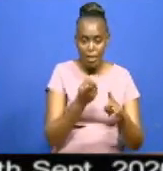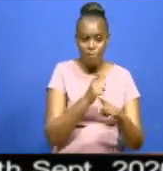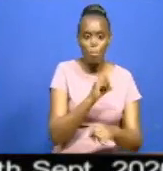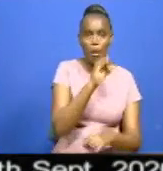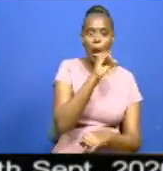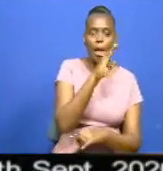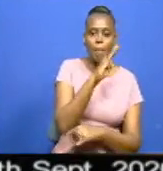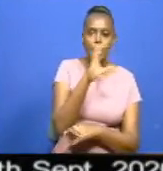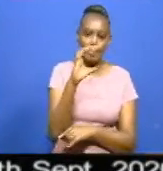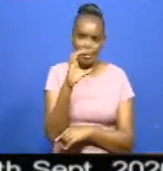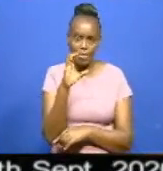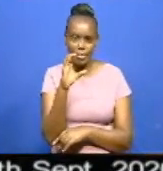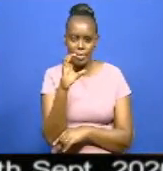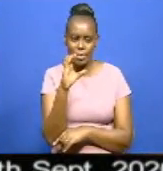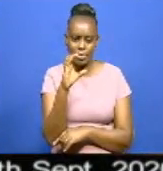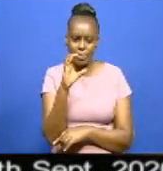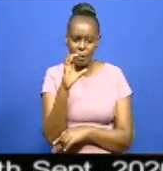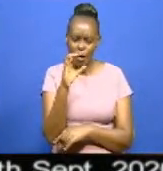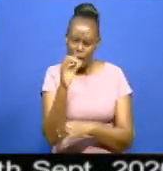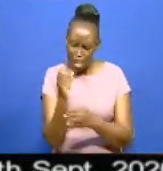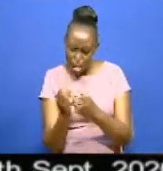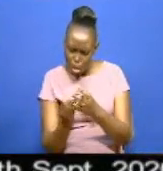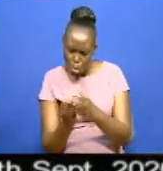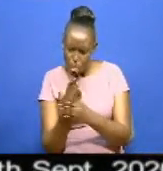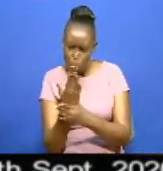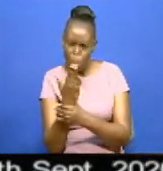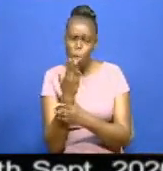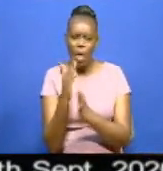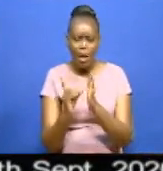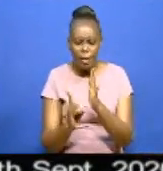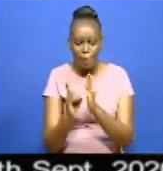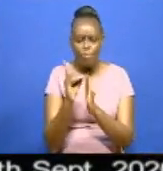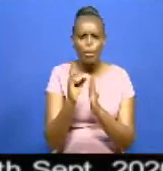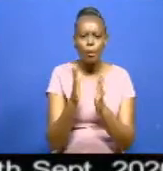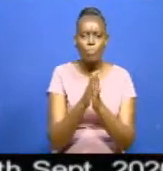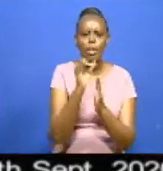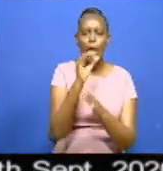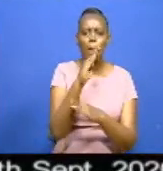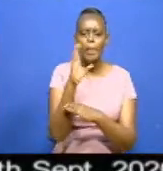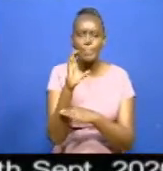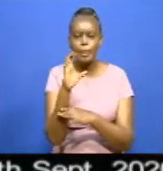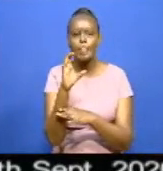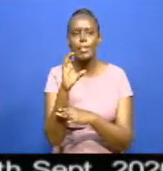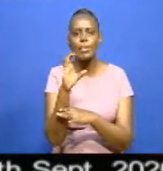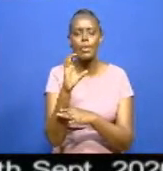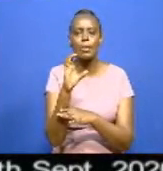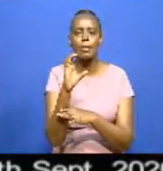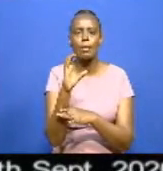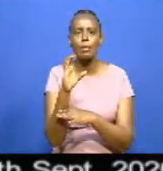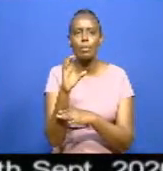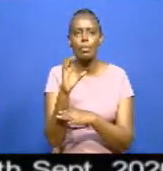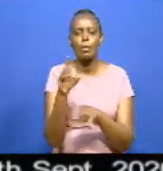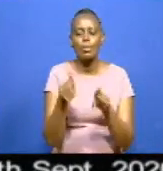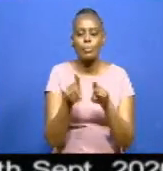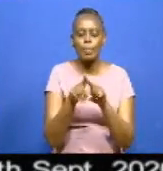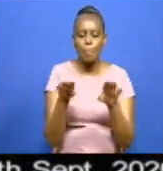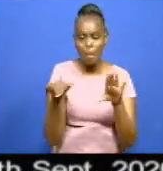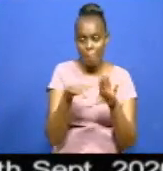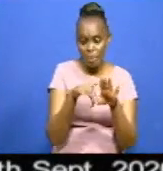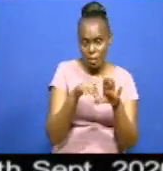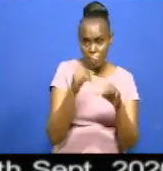IEBC. She grew up with IEBC, Honorable Speaker, and especially her last